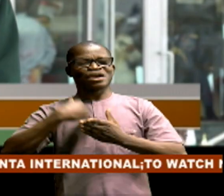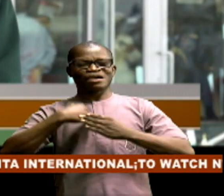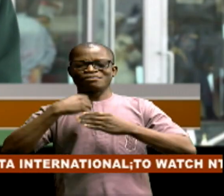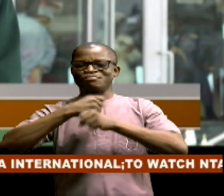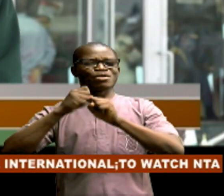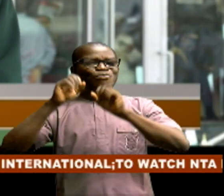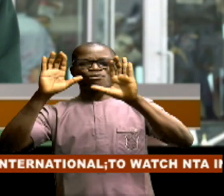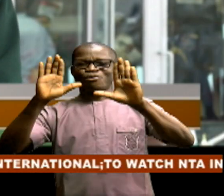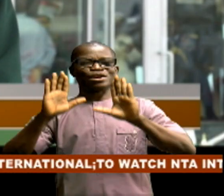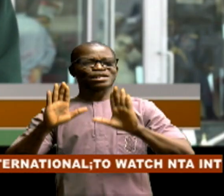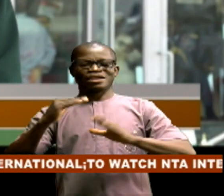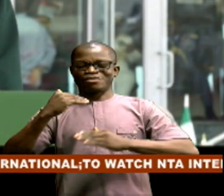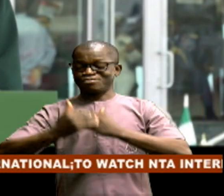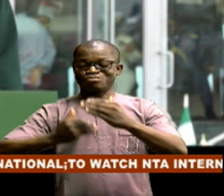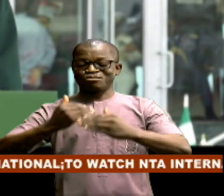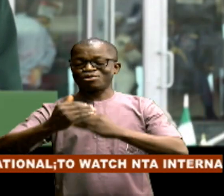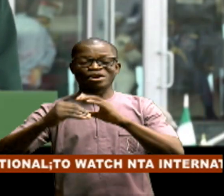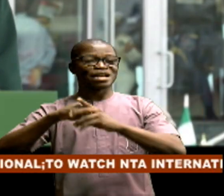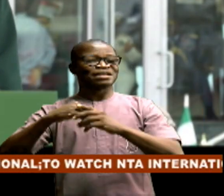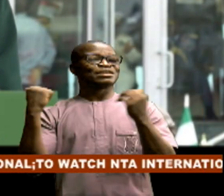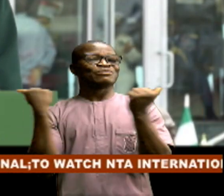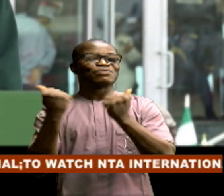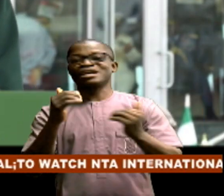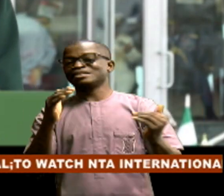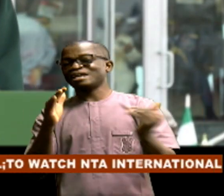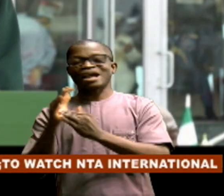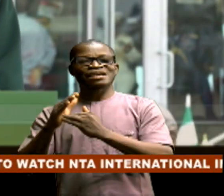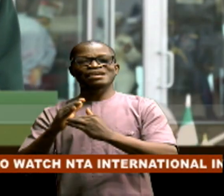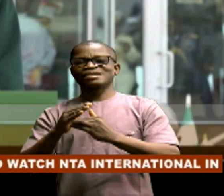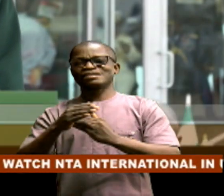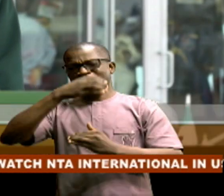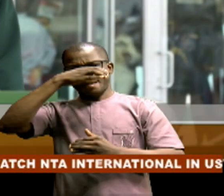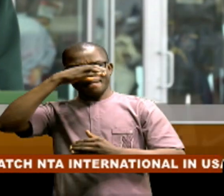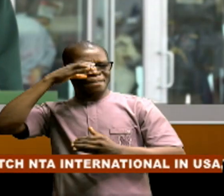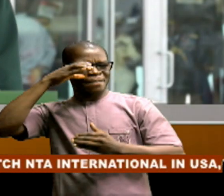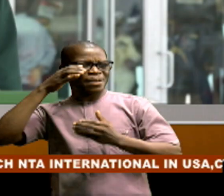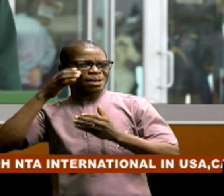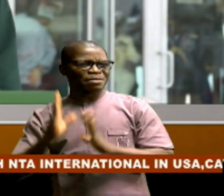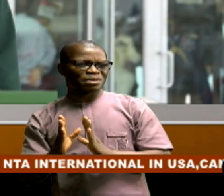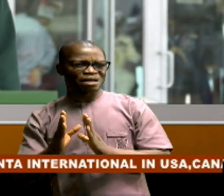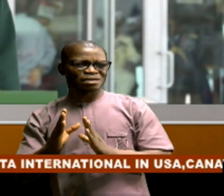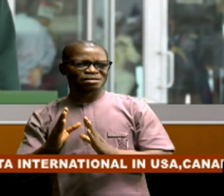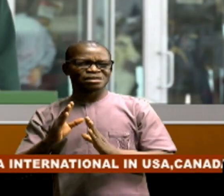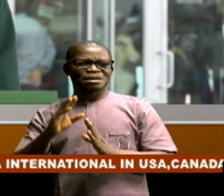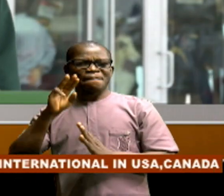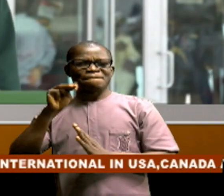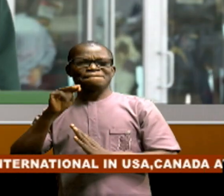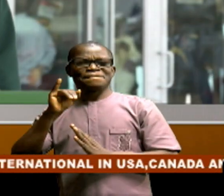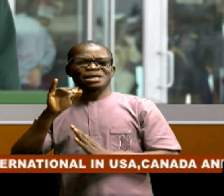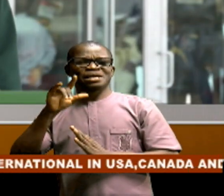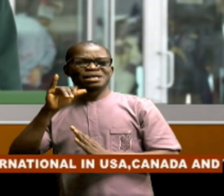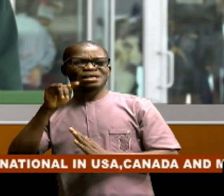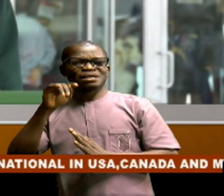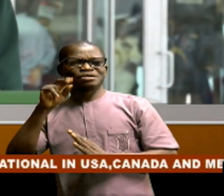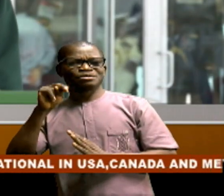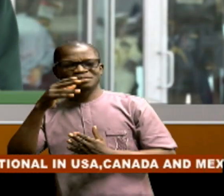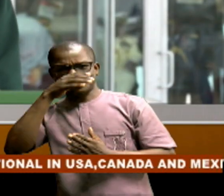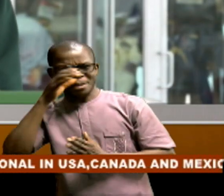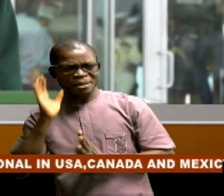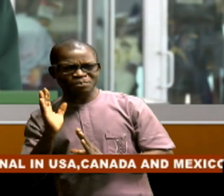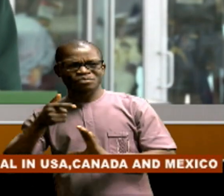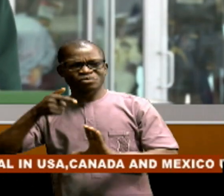progress in the fight against insurgents, militants, oil